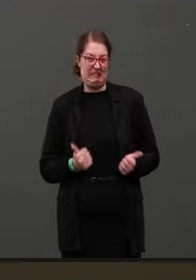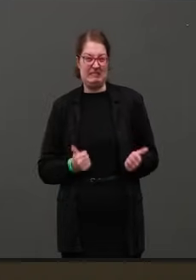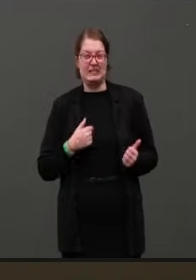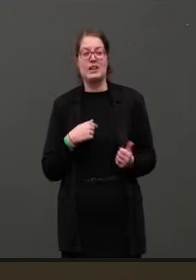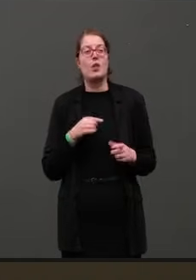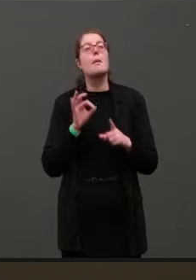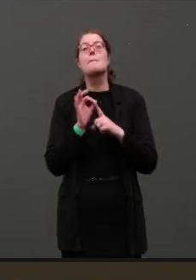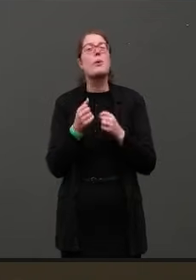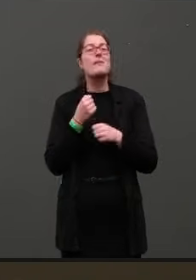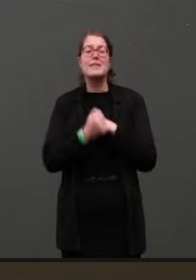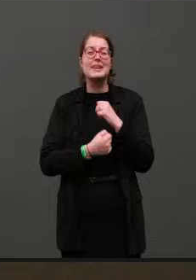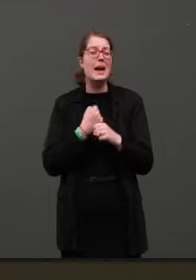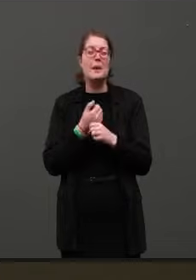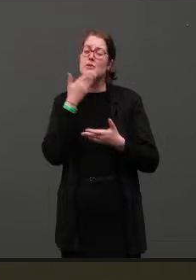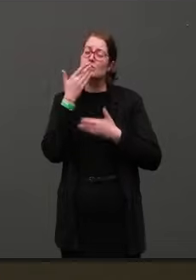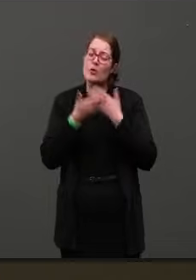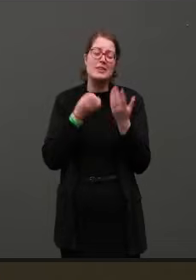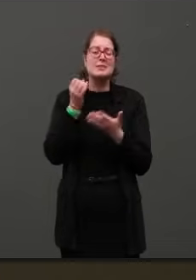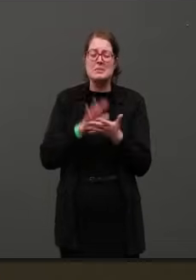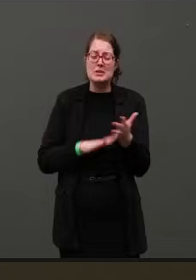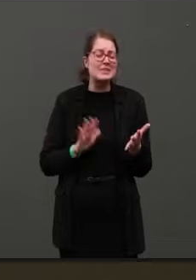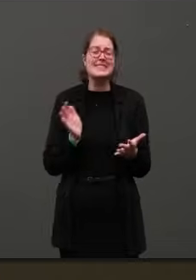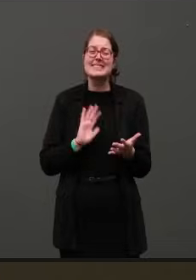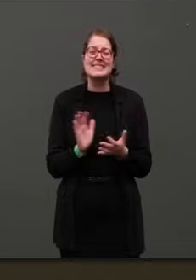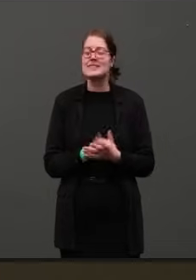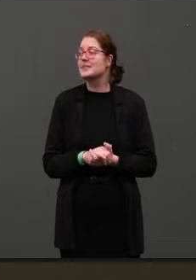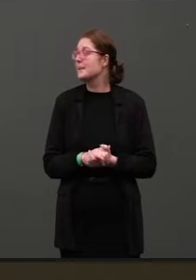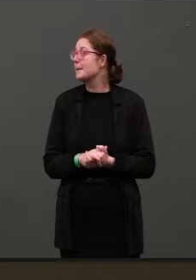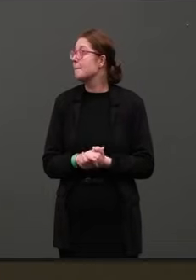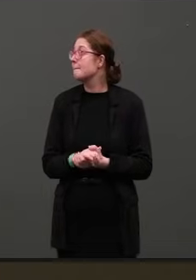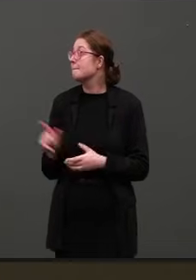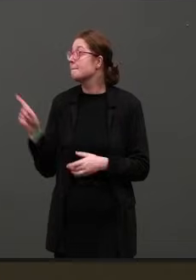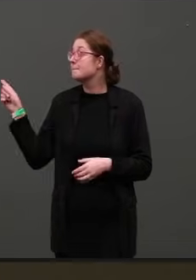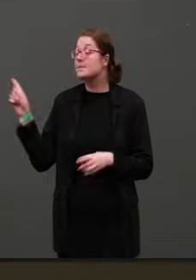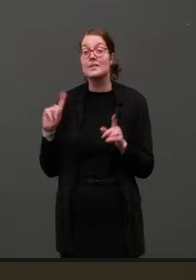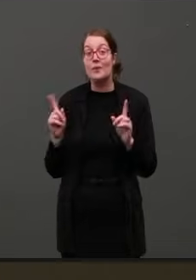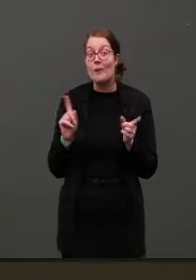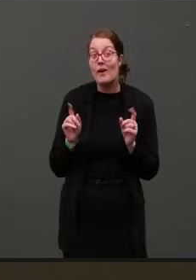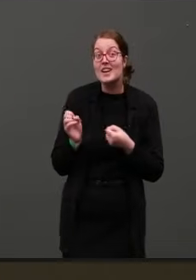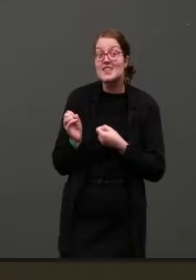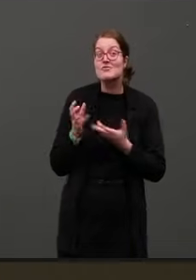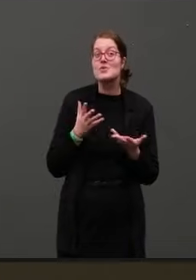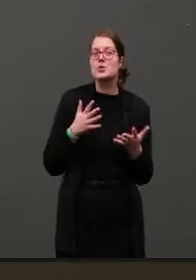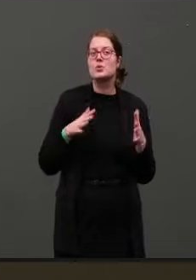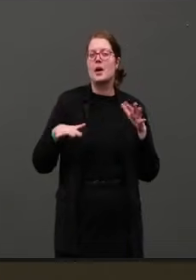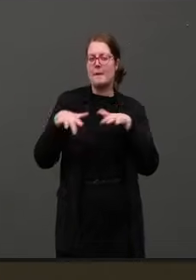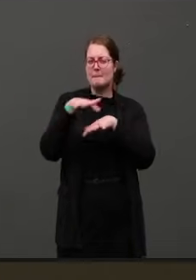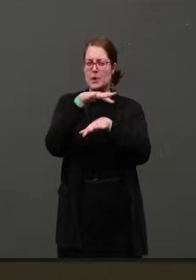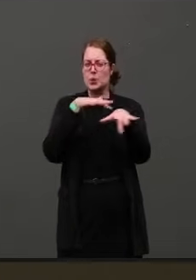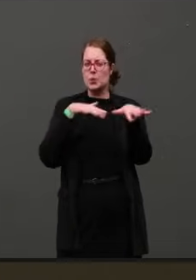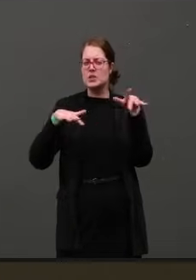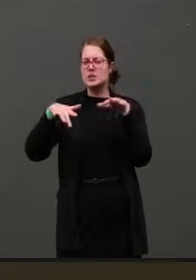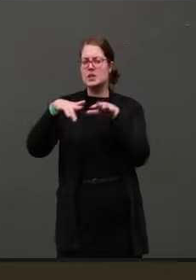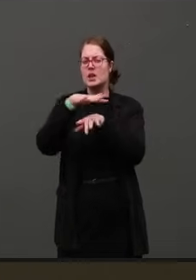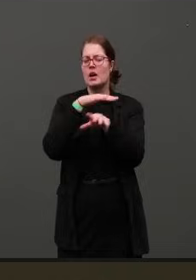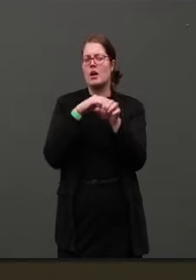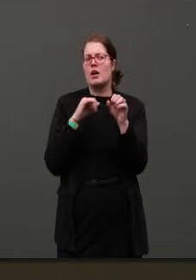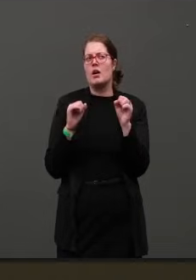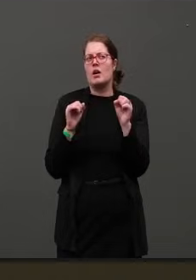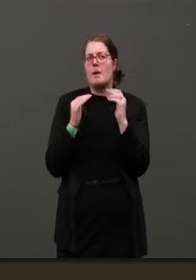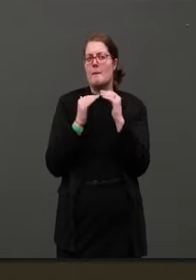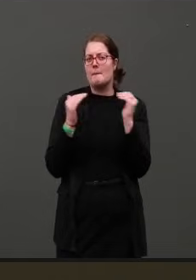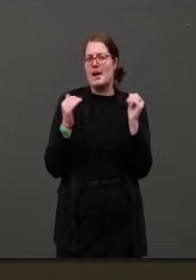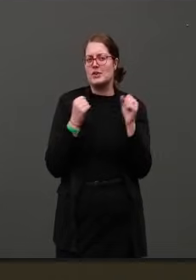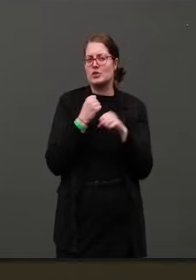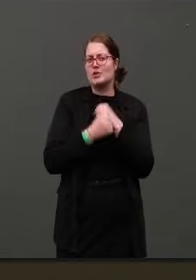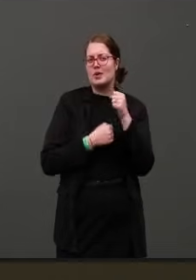story or the experience. What they did instead was they introduced an ambiguity that was matched by the game story.